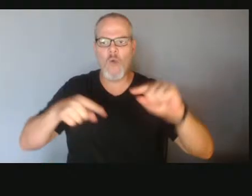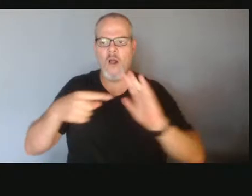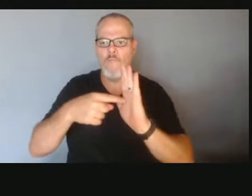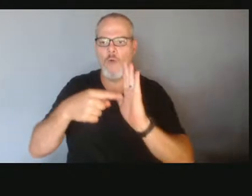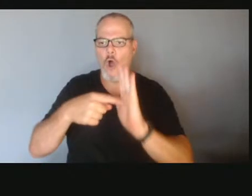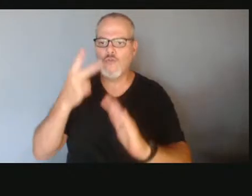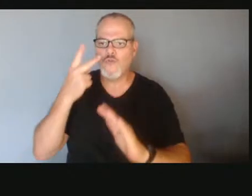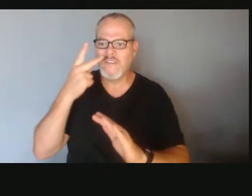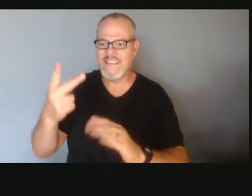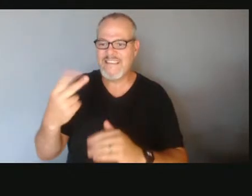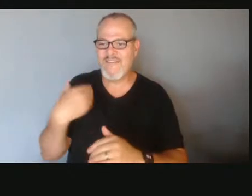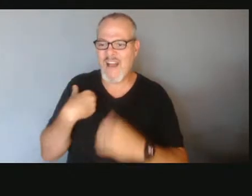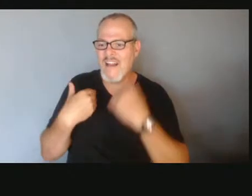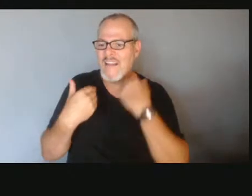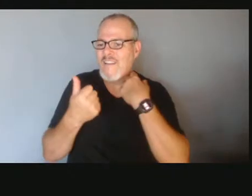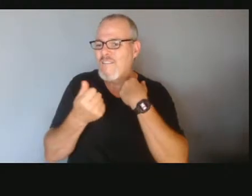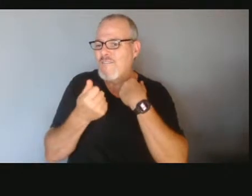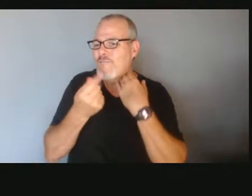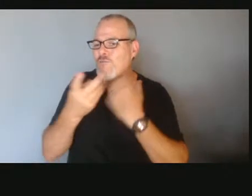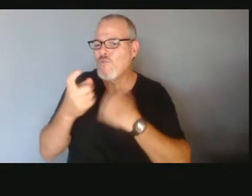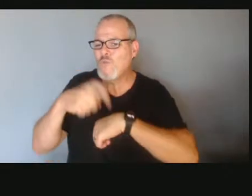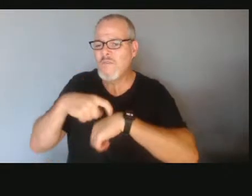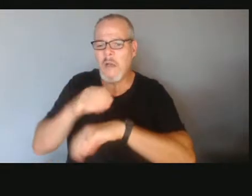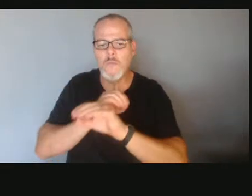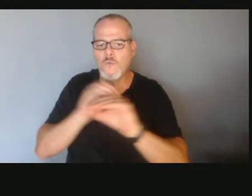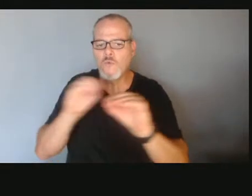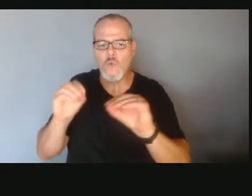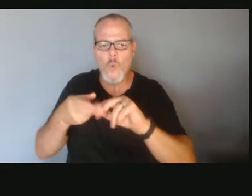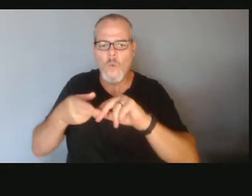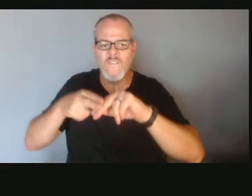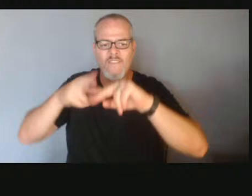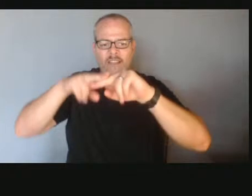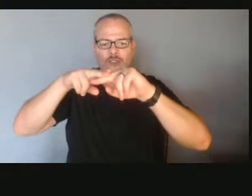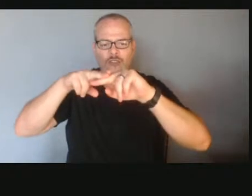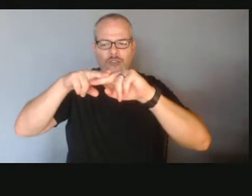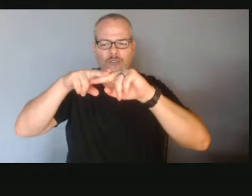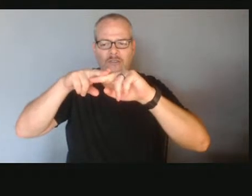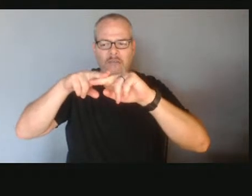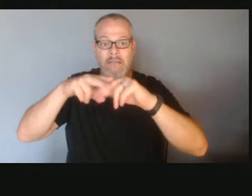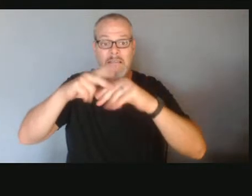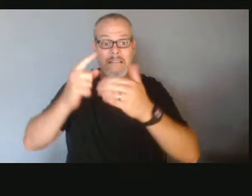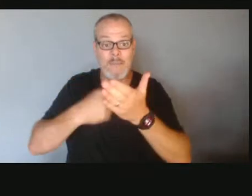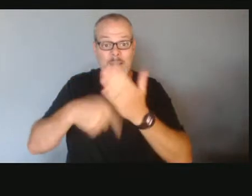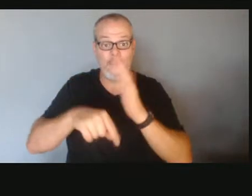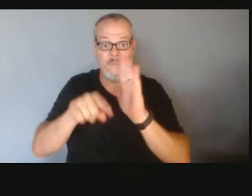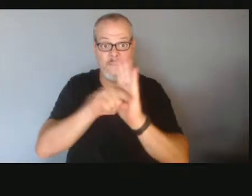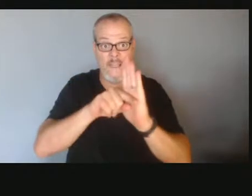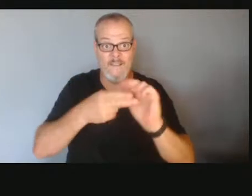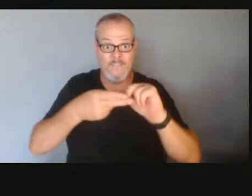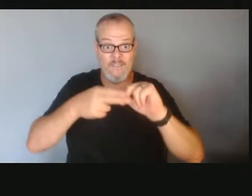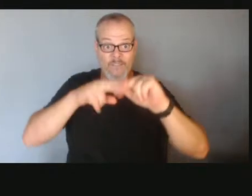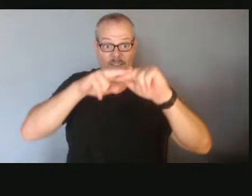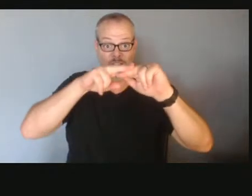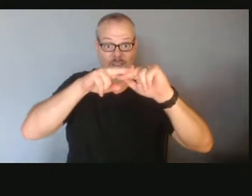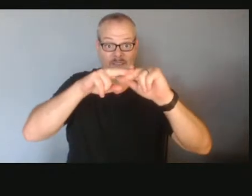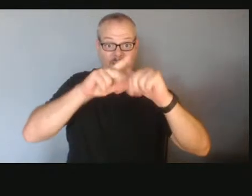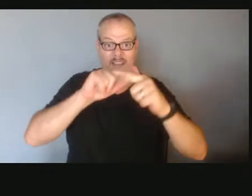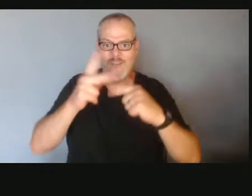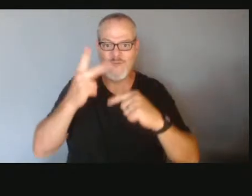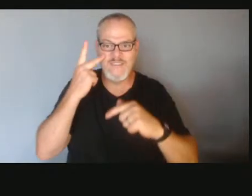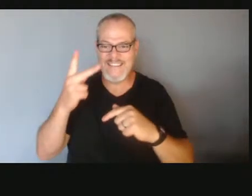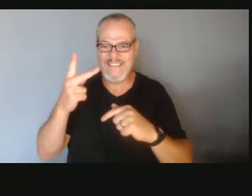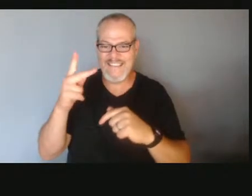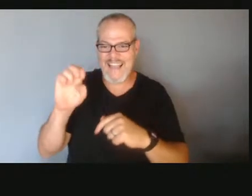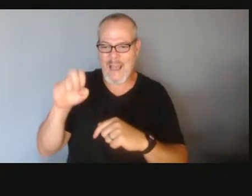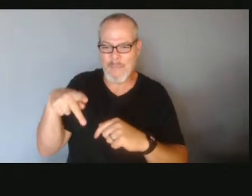no inflation to negative inflation or deflation, as seen prior to episode 30, cannot be modeled and will